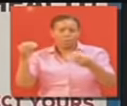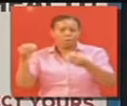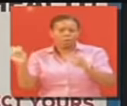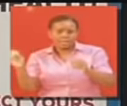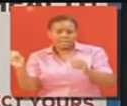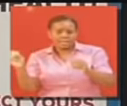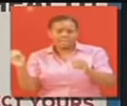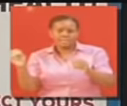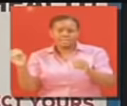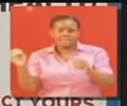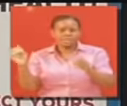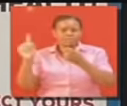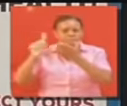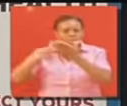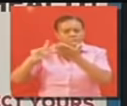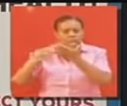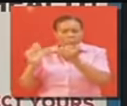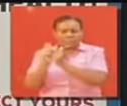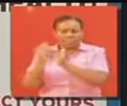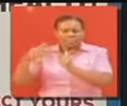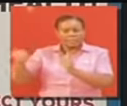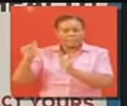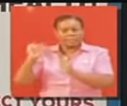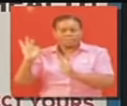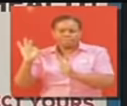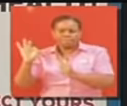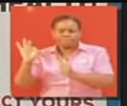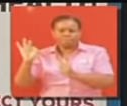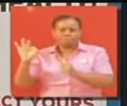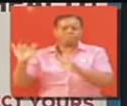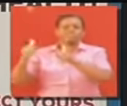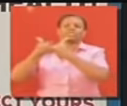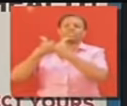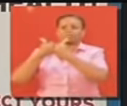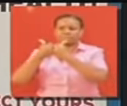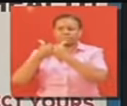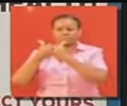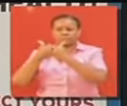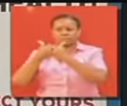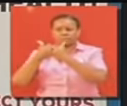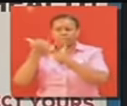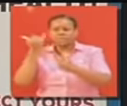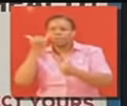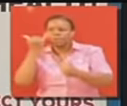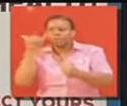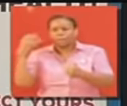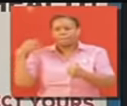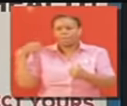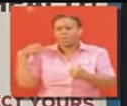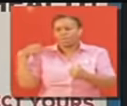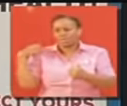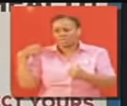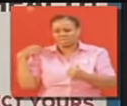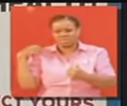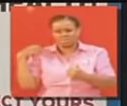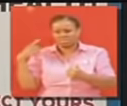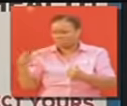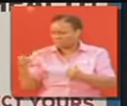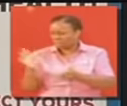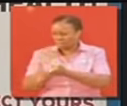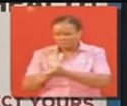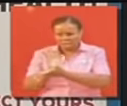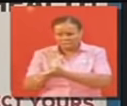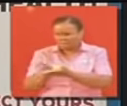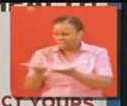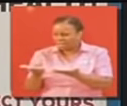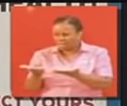having a difficulty, if you need to explain that to the employers in some other language. You may have assistance from your CMOH